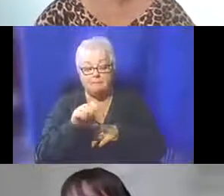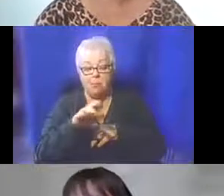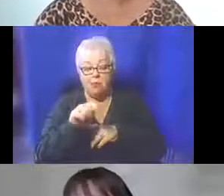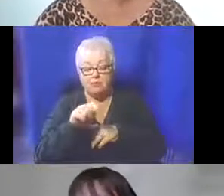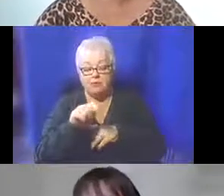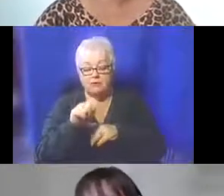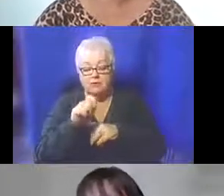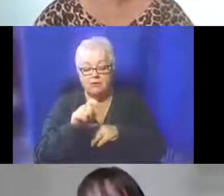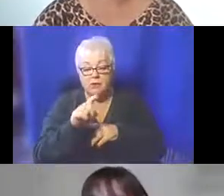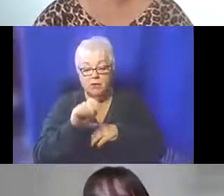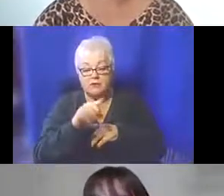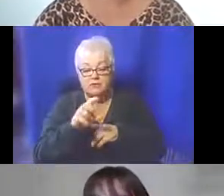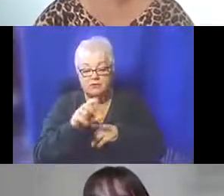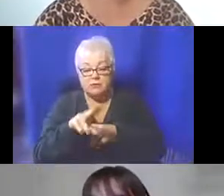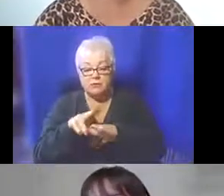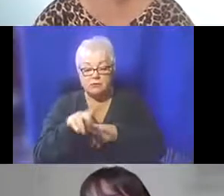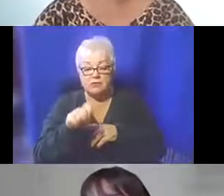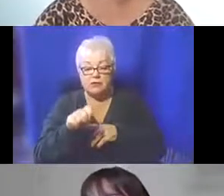capsupport@ohsu.edu.